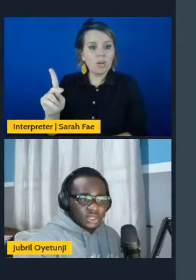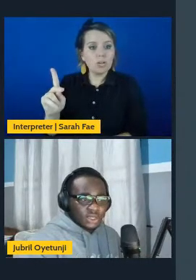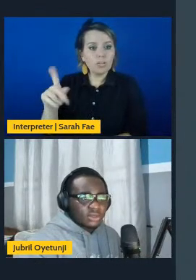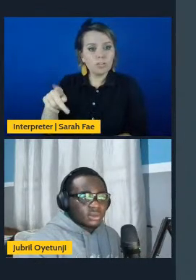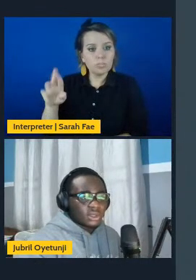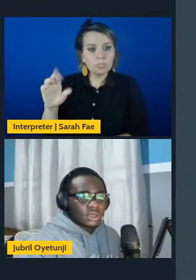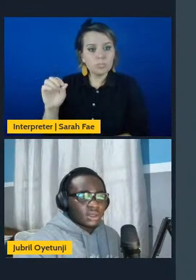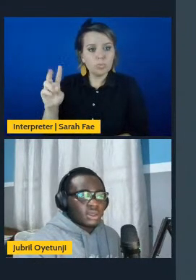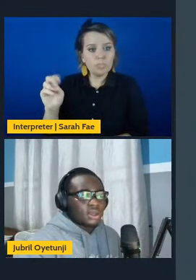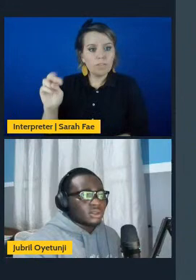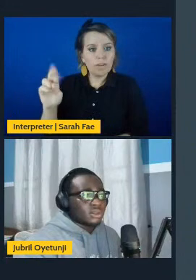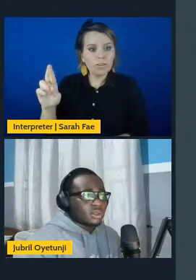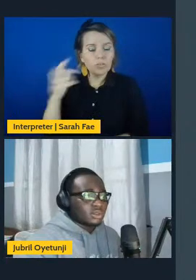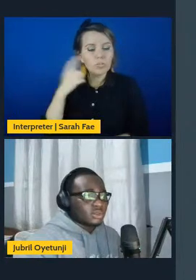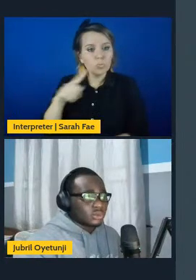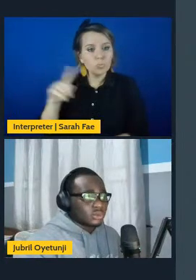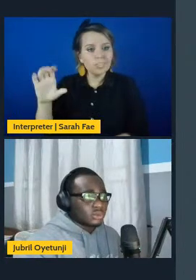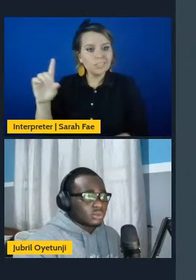I had